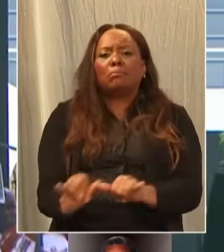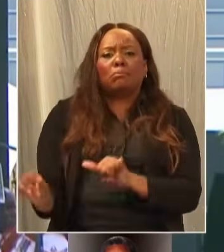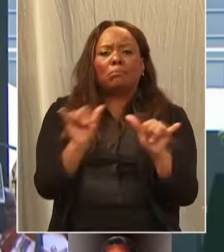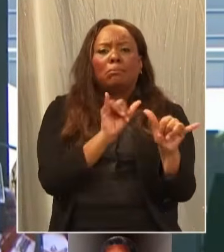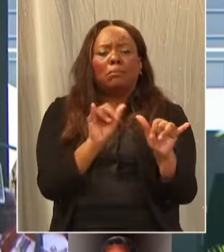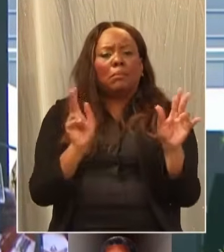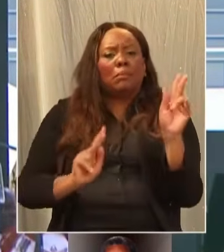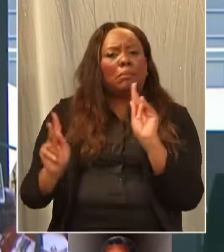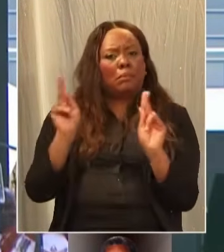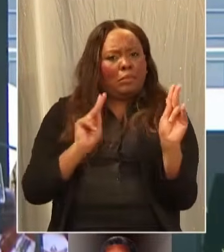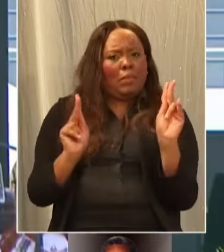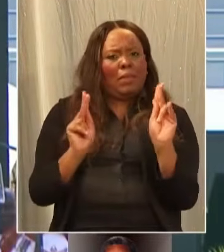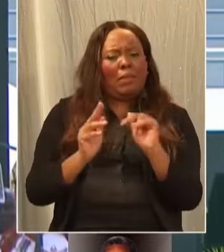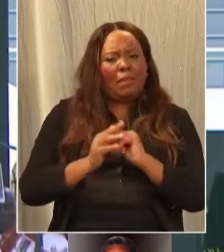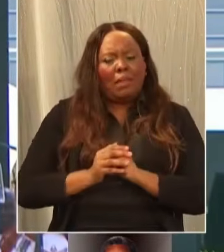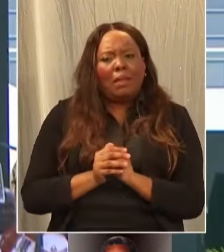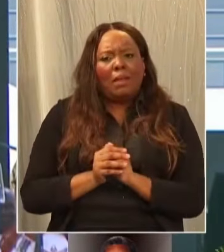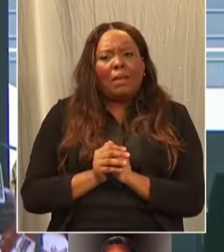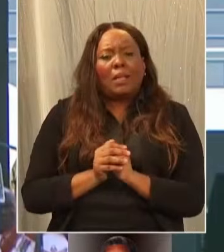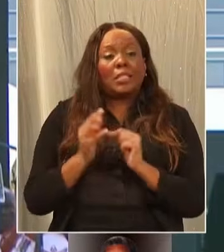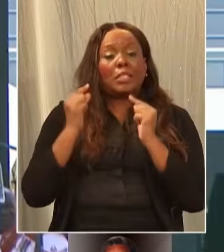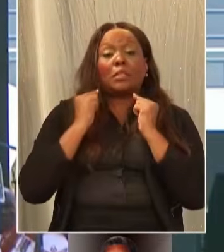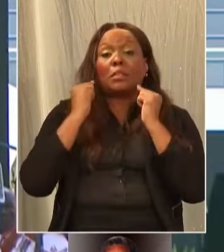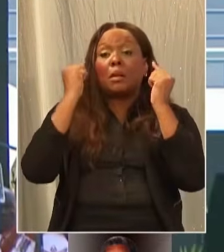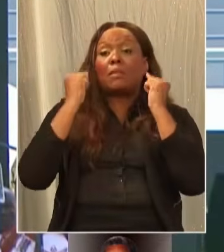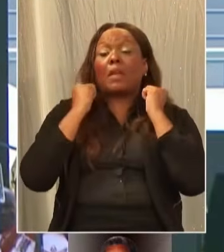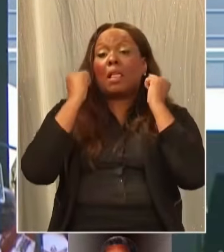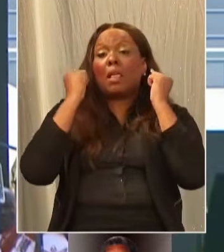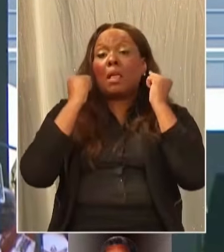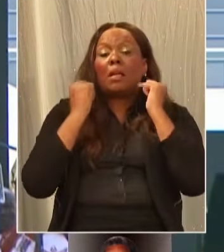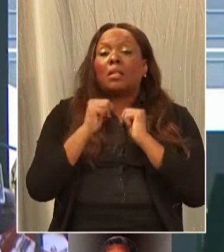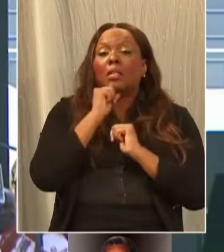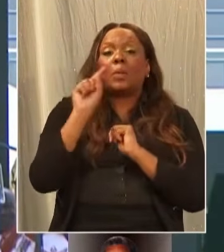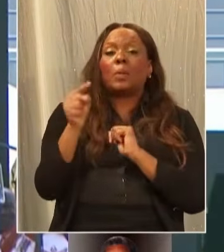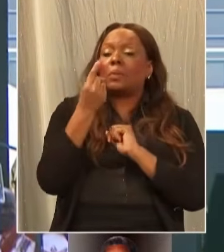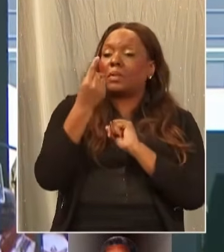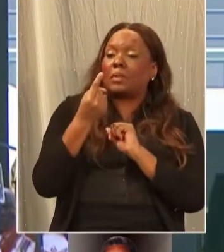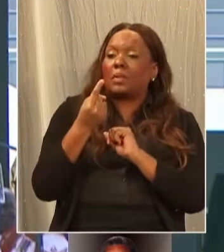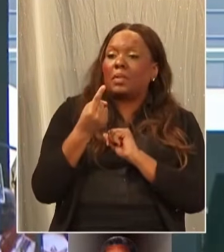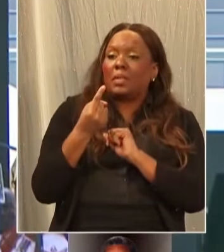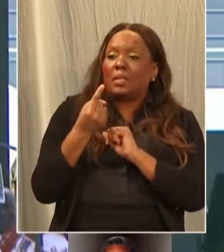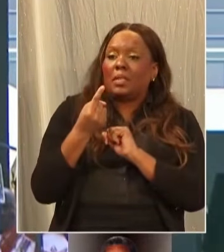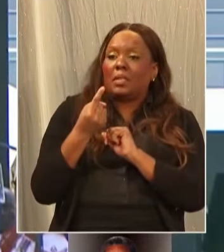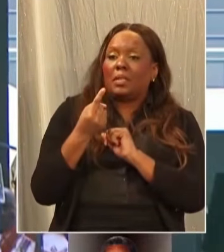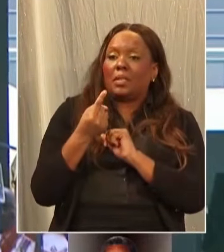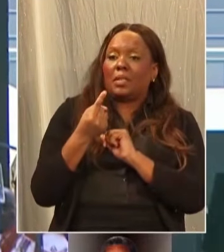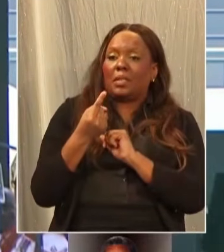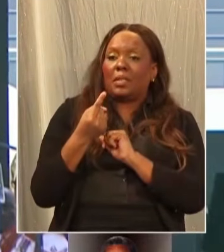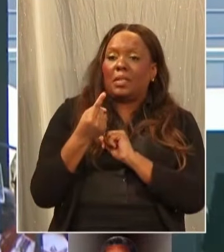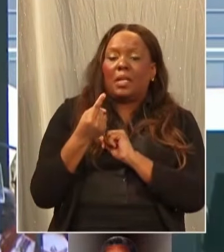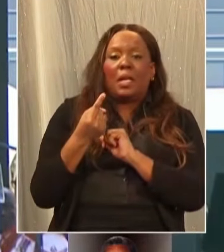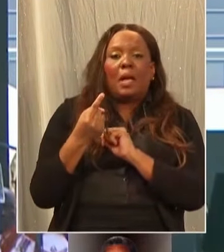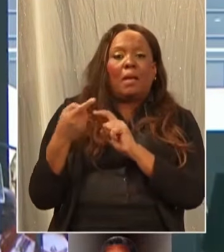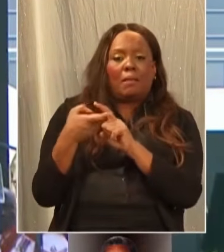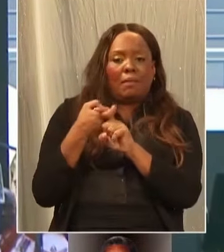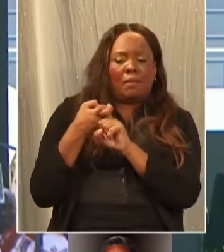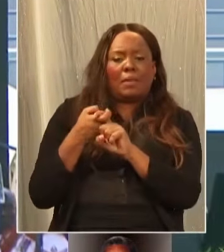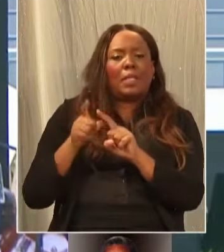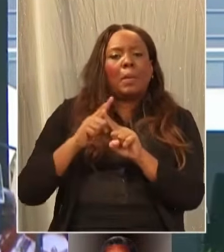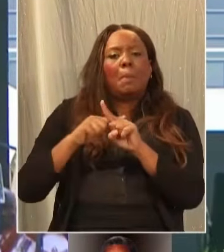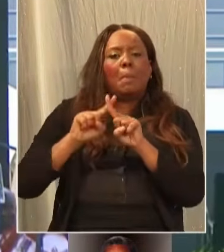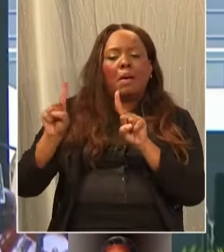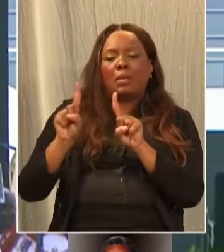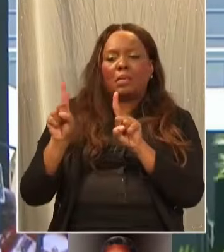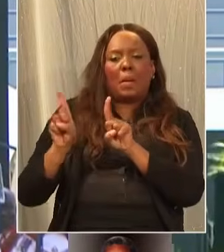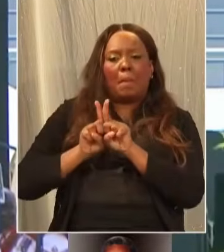deepened over the years, Sir Garfield became not only a colleague, but also trusted mentor. He was